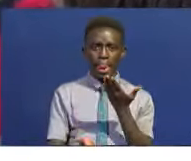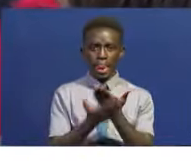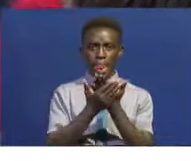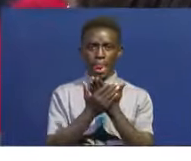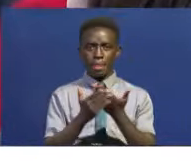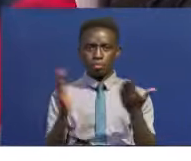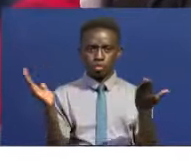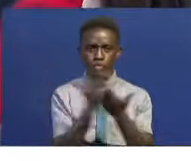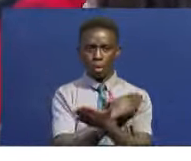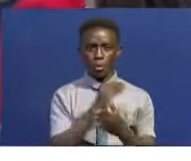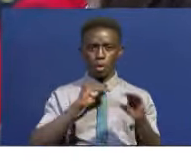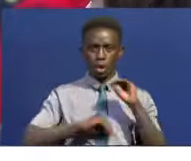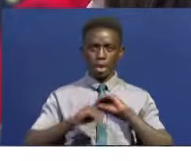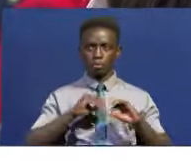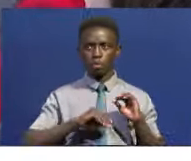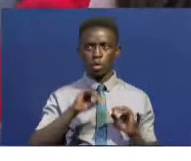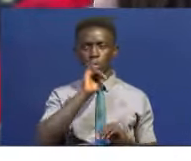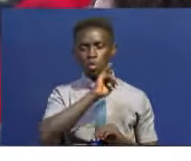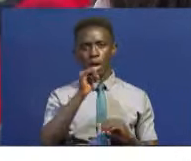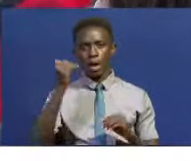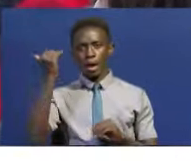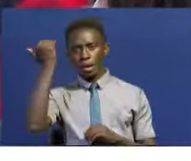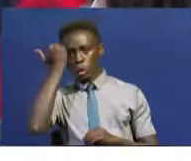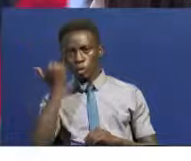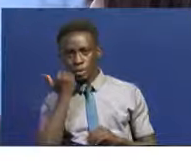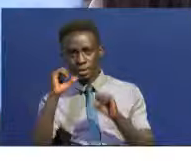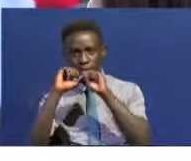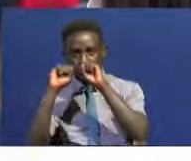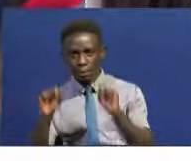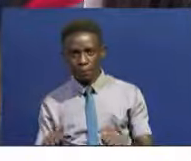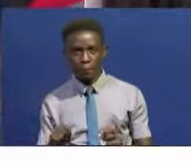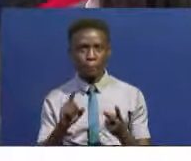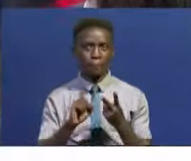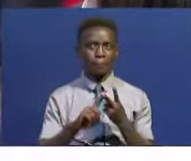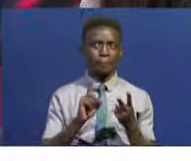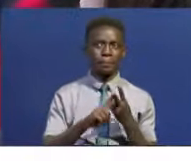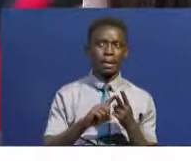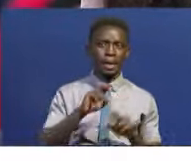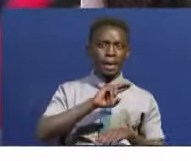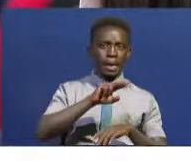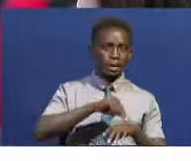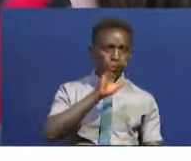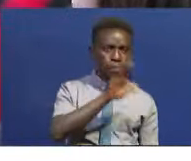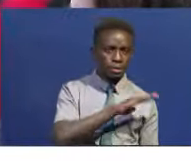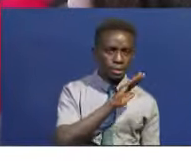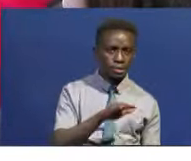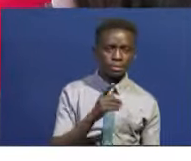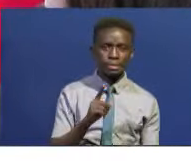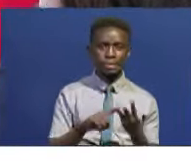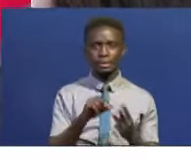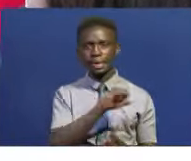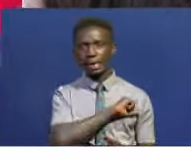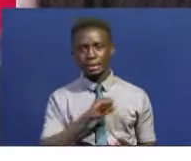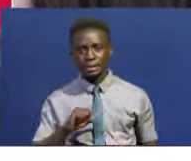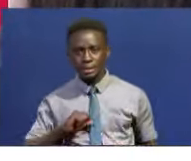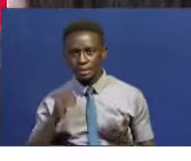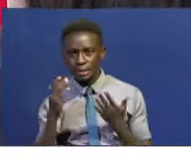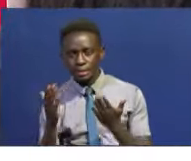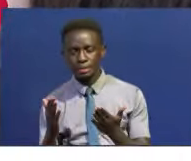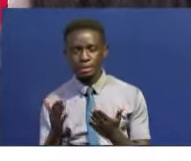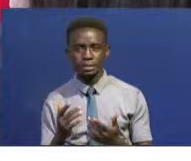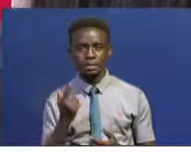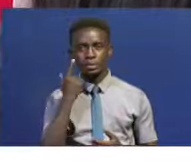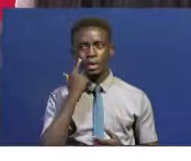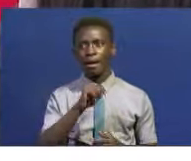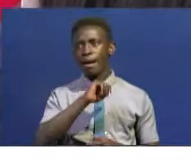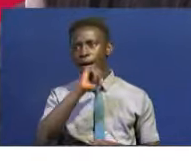involved in the judicial system or the justice system, the National Assembly and the Senate in legislation, and the rest of the government